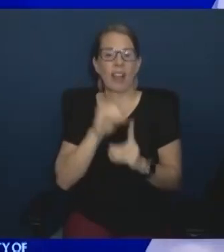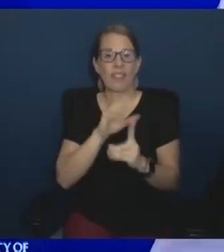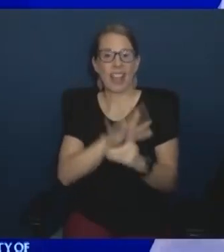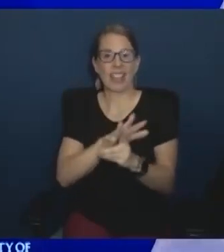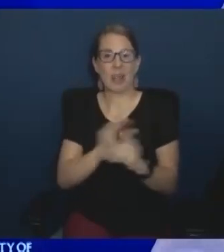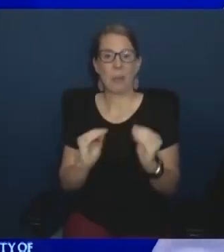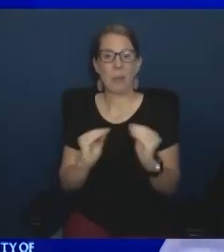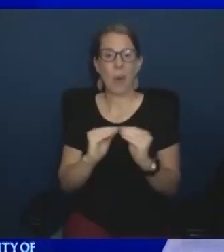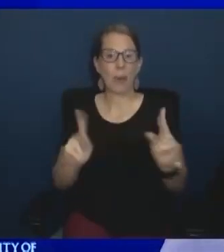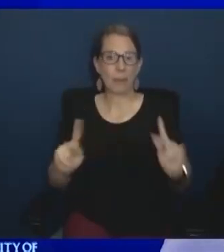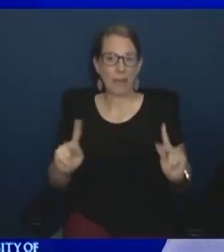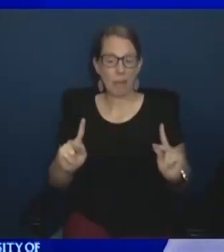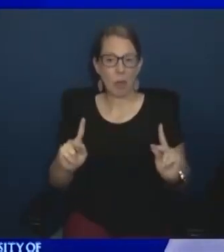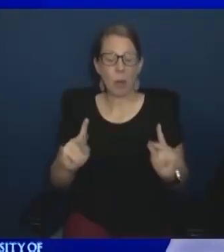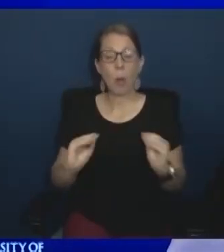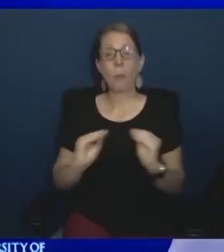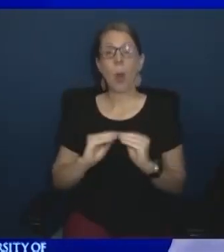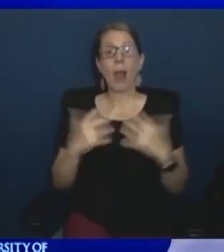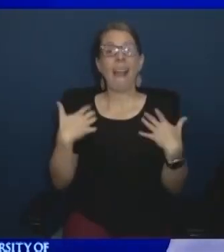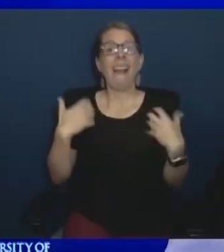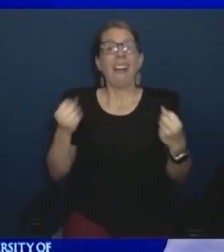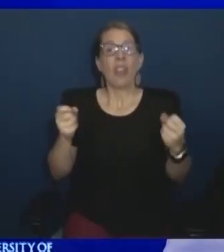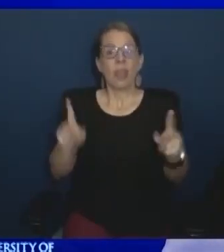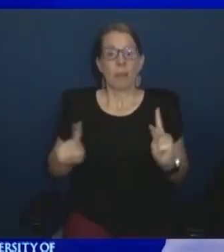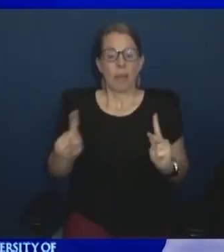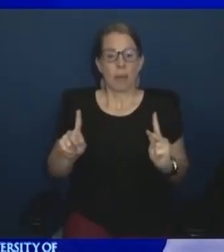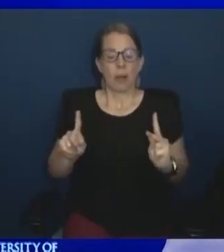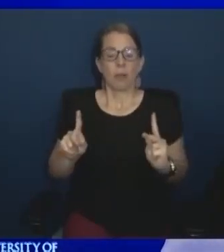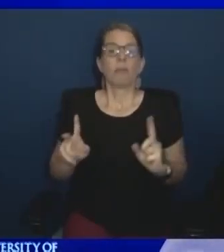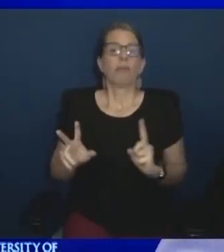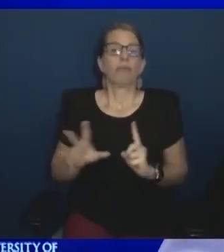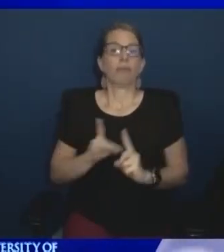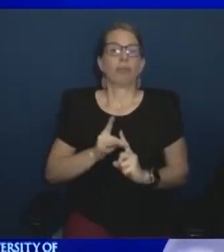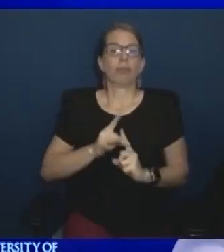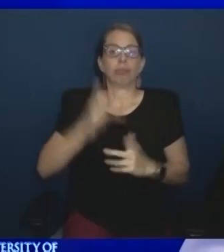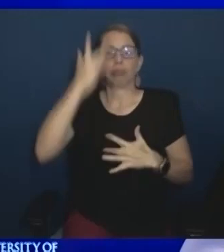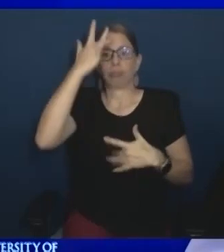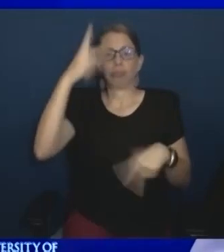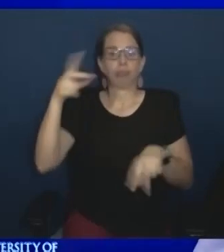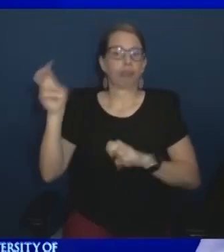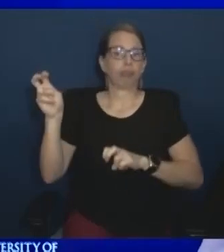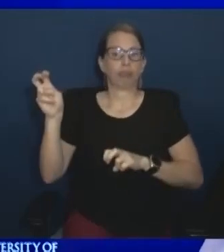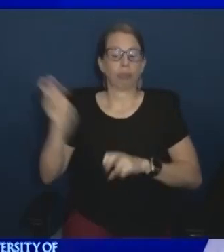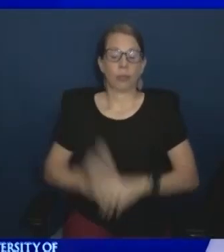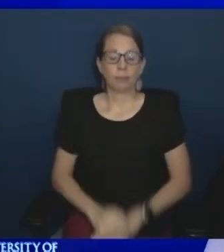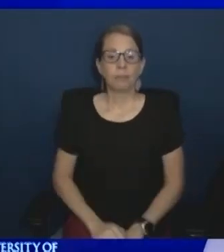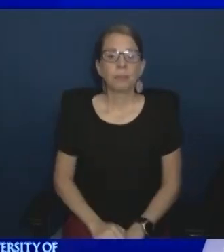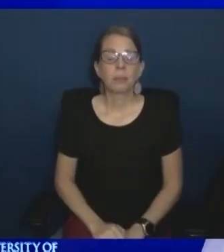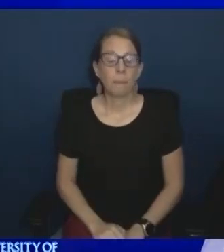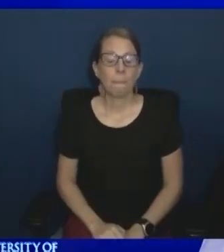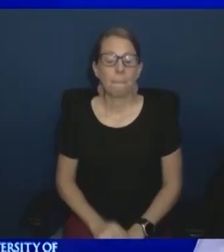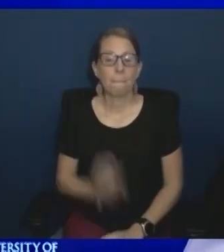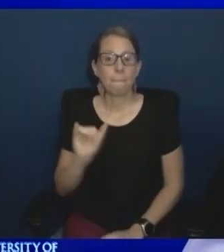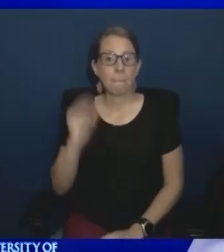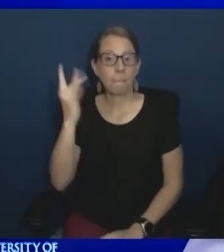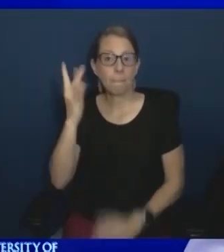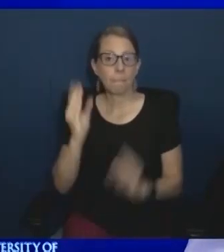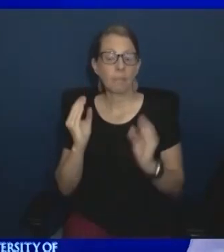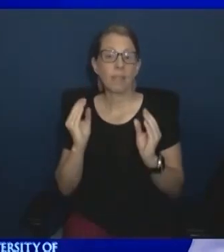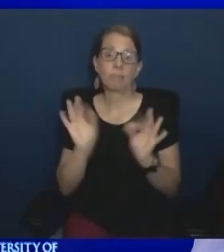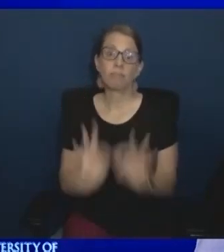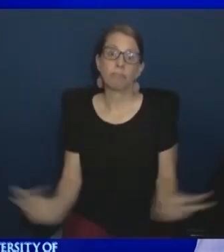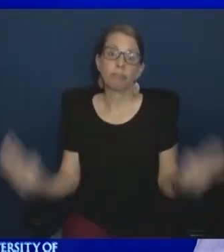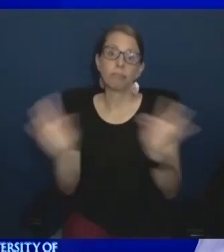more healthy people who otherwise don't have those comorbid conditions. And so that's why it's all the more important to go get vaccinated, to